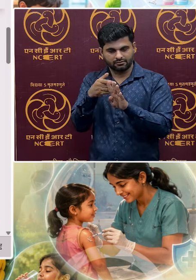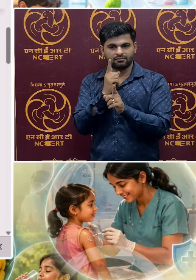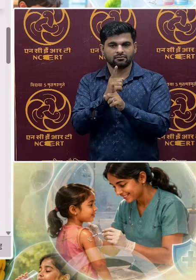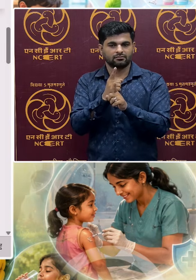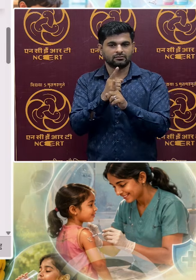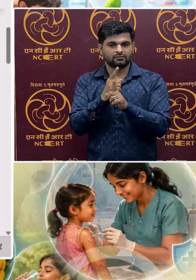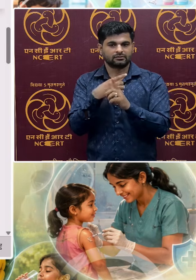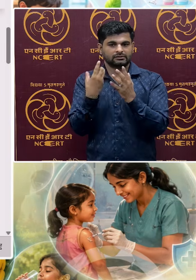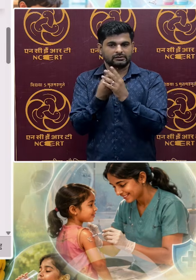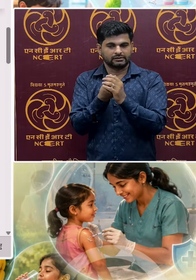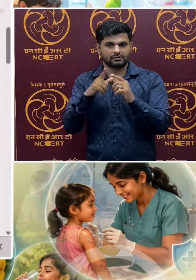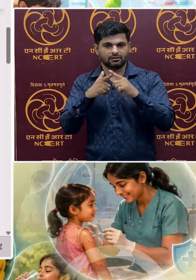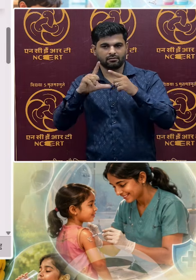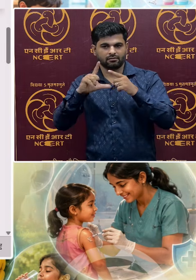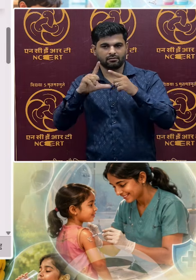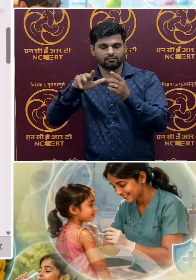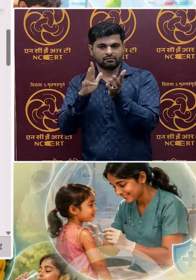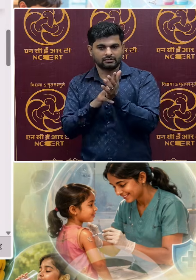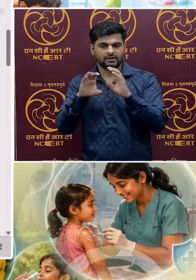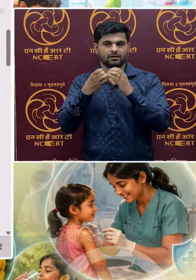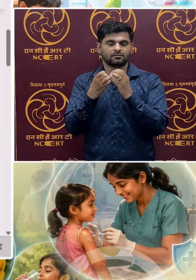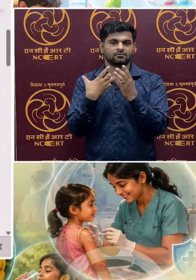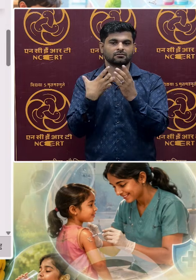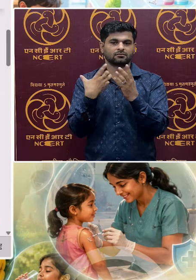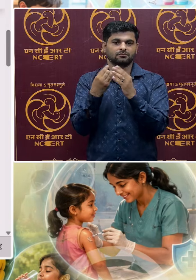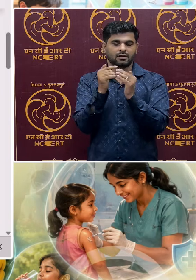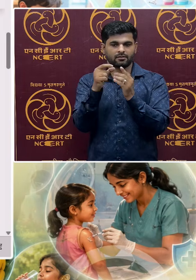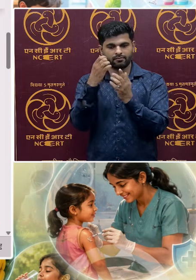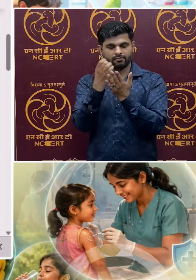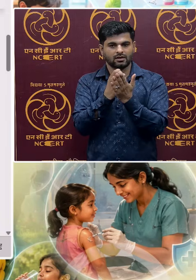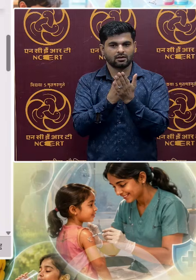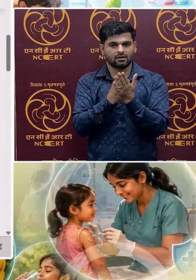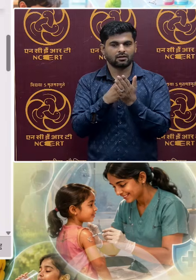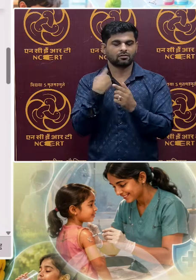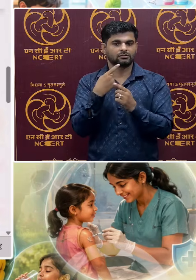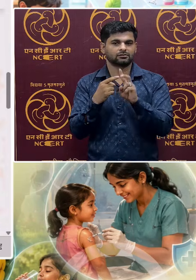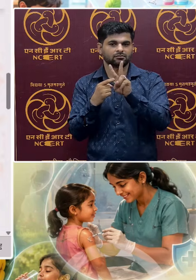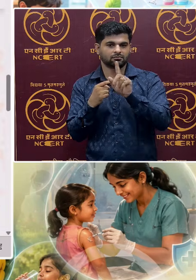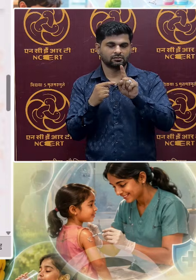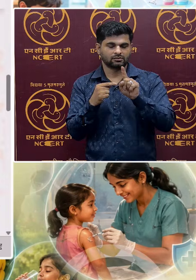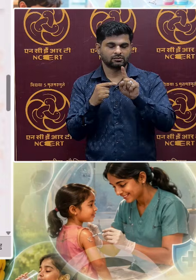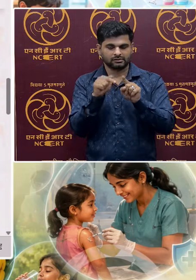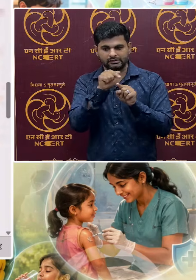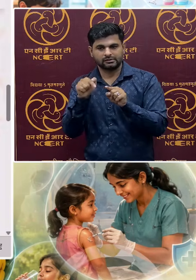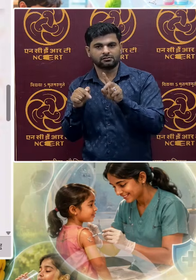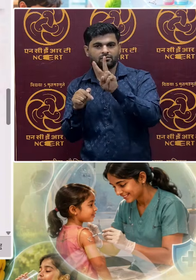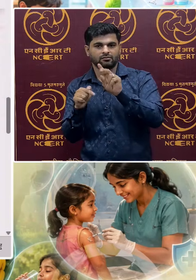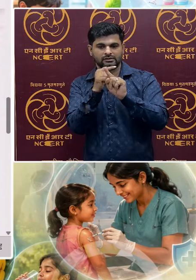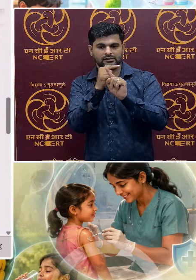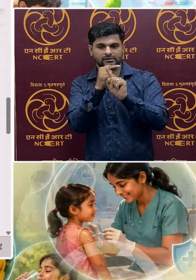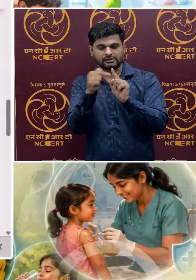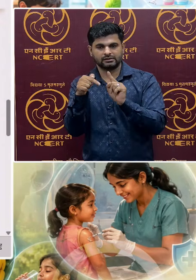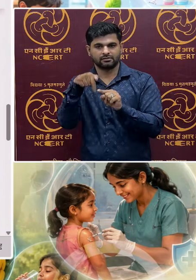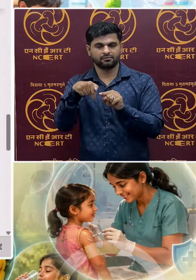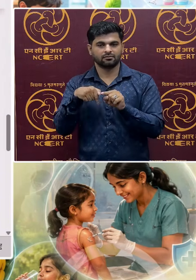learning interventions for inclusive classroom sessions, whose timings are 12 to 12:30, and for 2 weeks